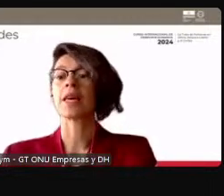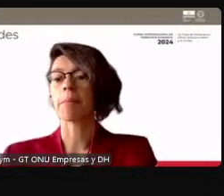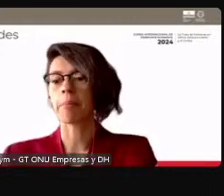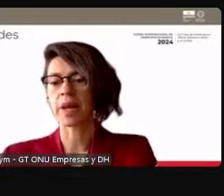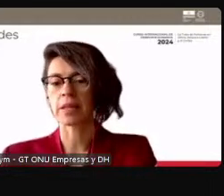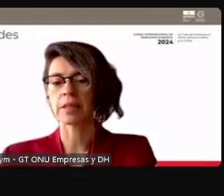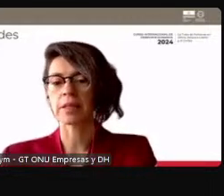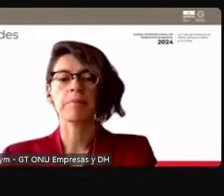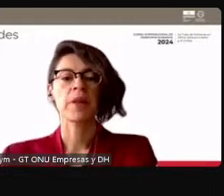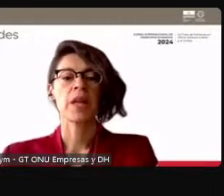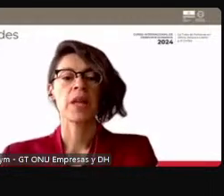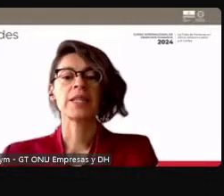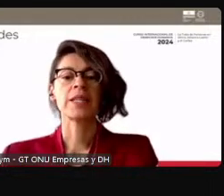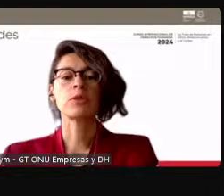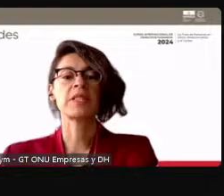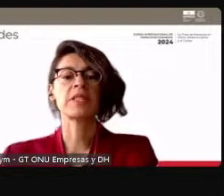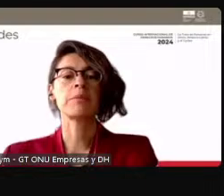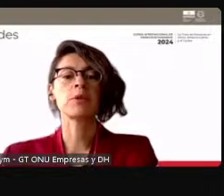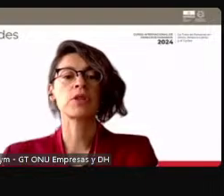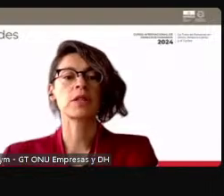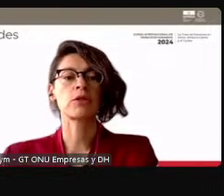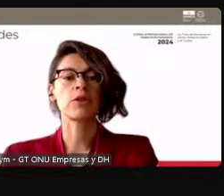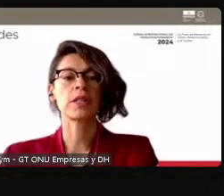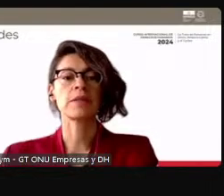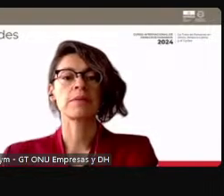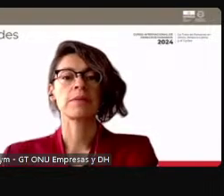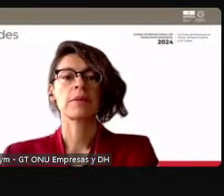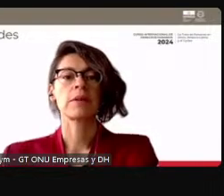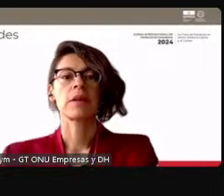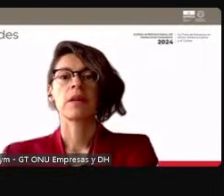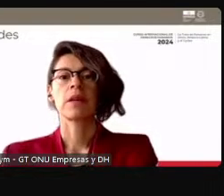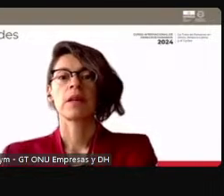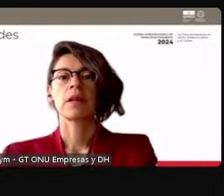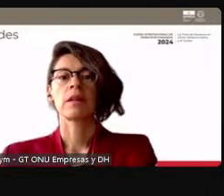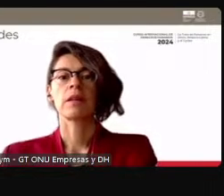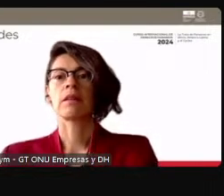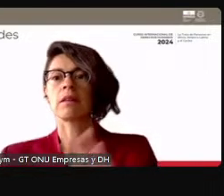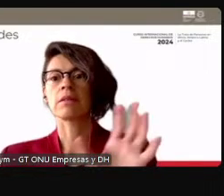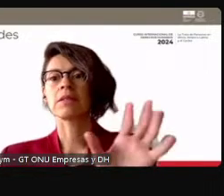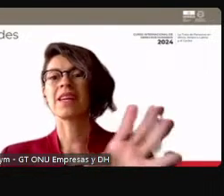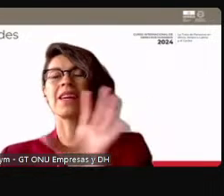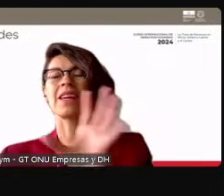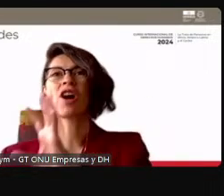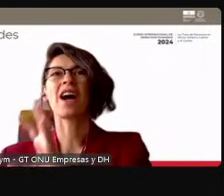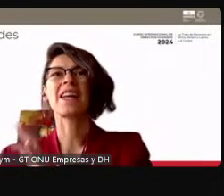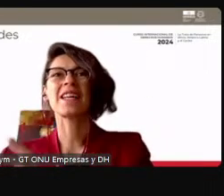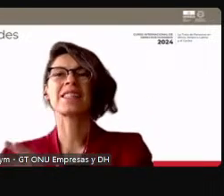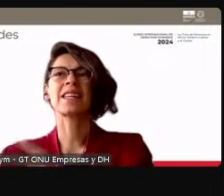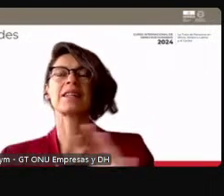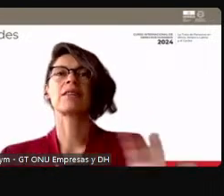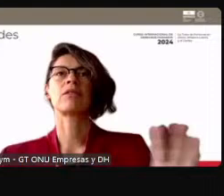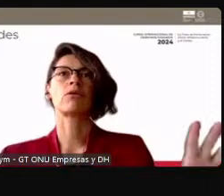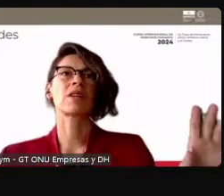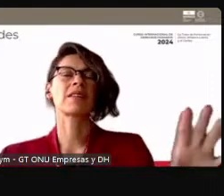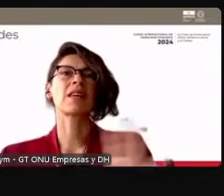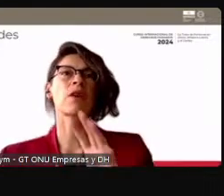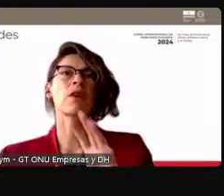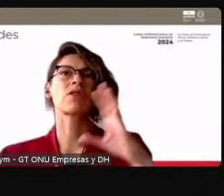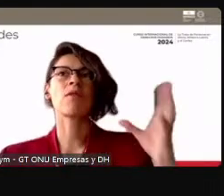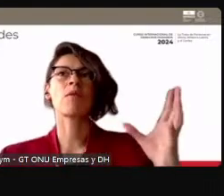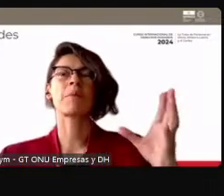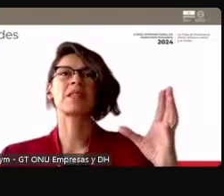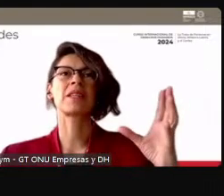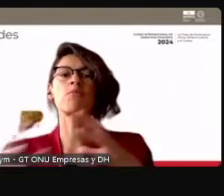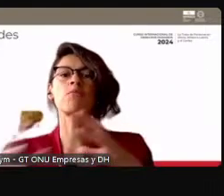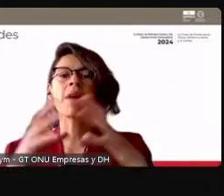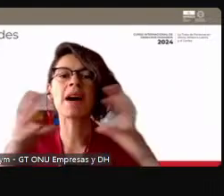that gather the 31 principles of labor and human rights of the UN. The first pillar, protecting, is based